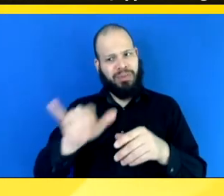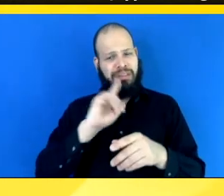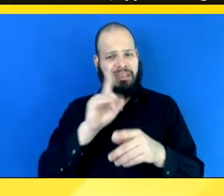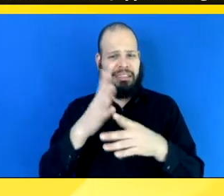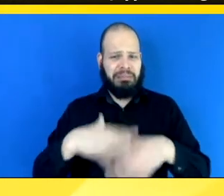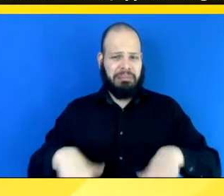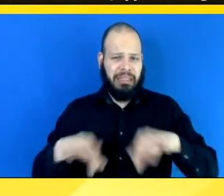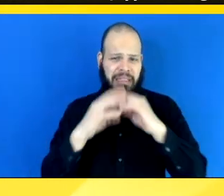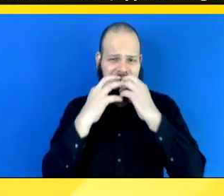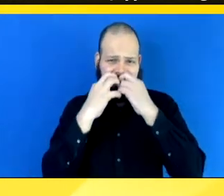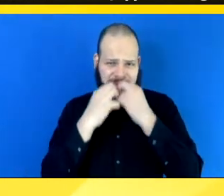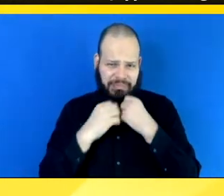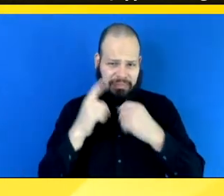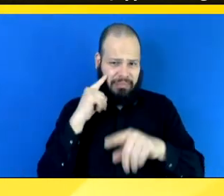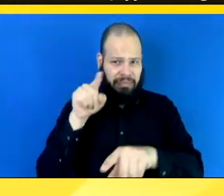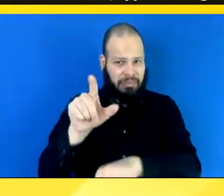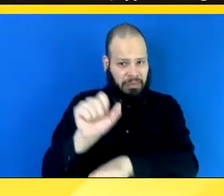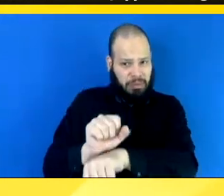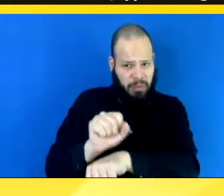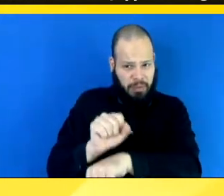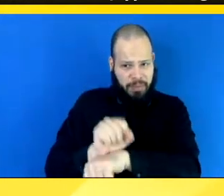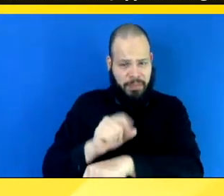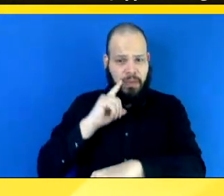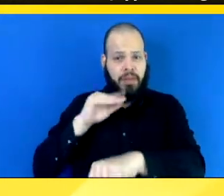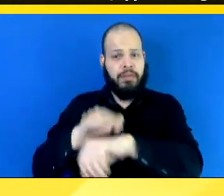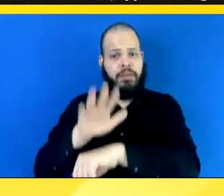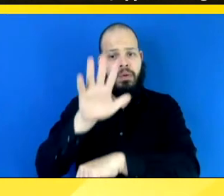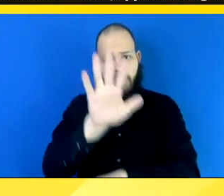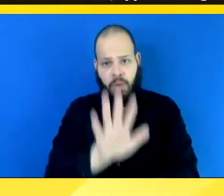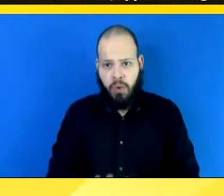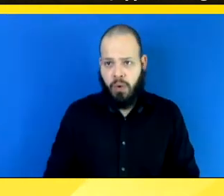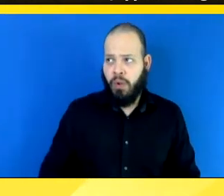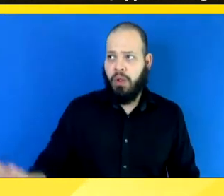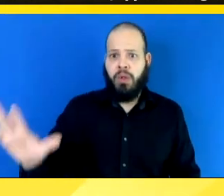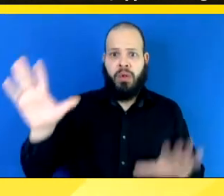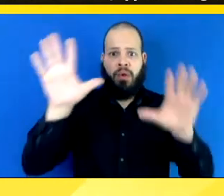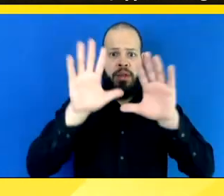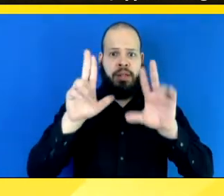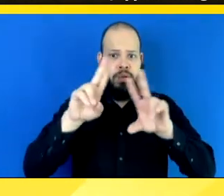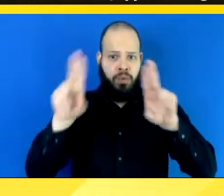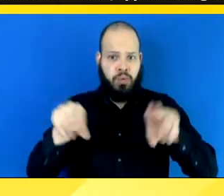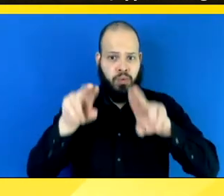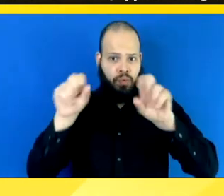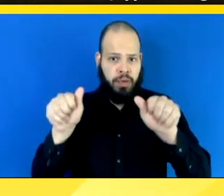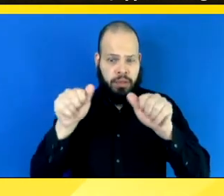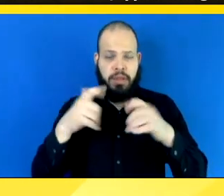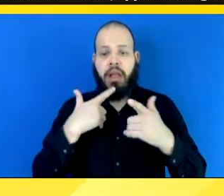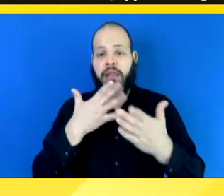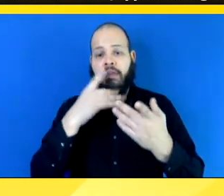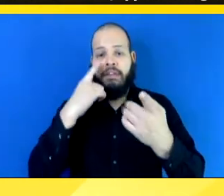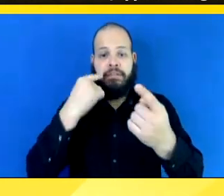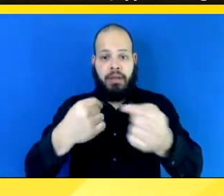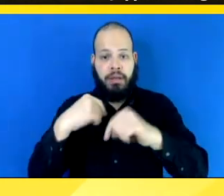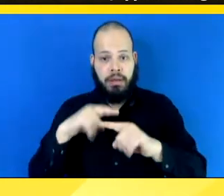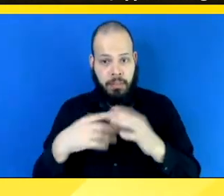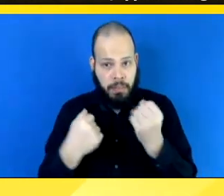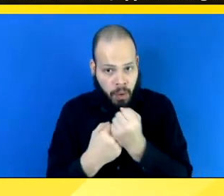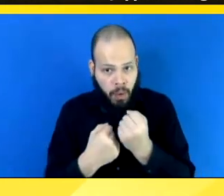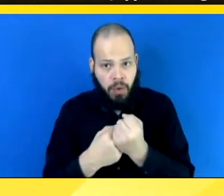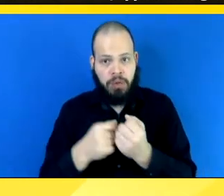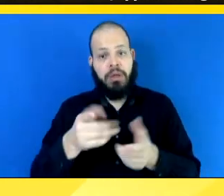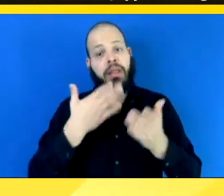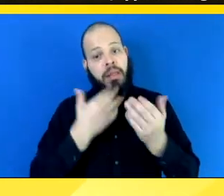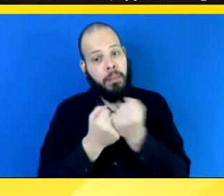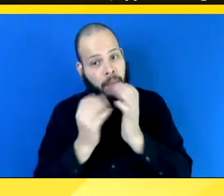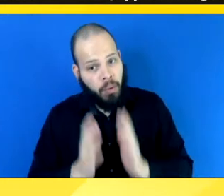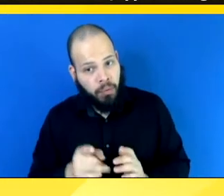around this country. So thank you for being here, for all of your supporters, for the Amazon workers who are here. And we have